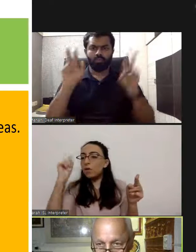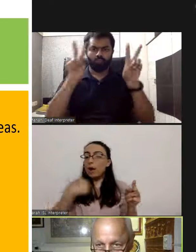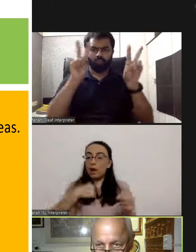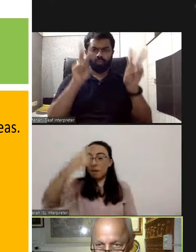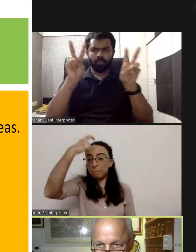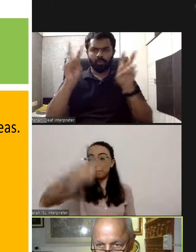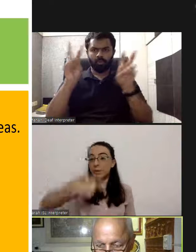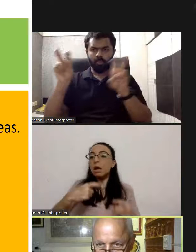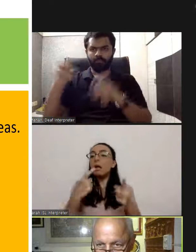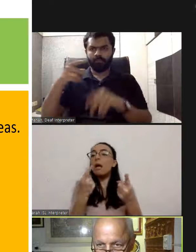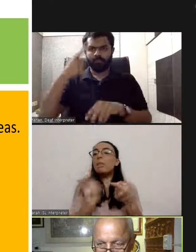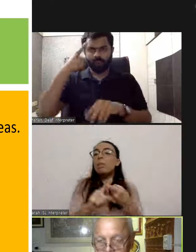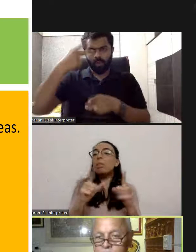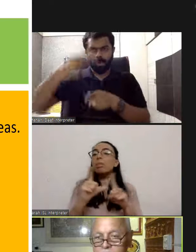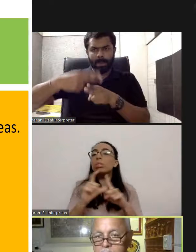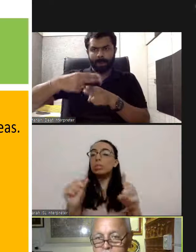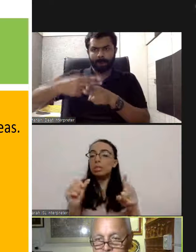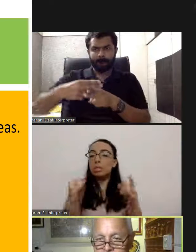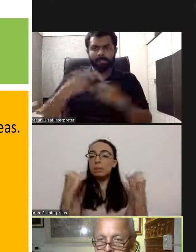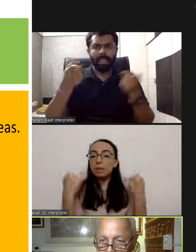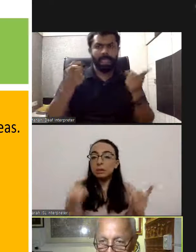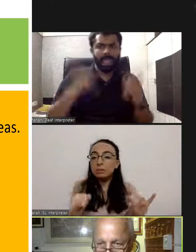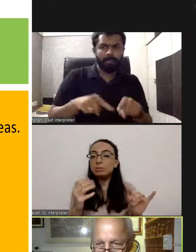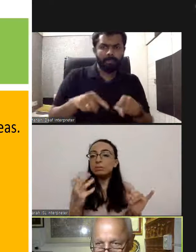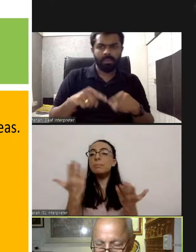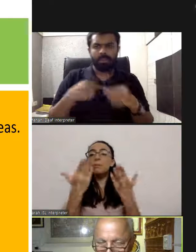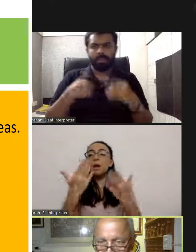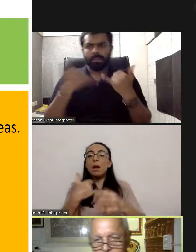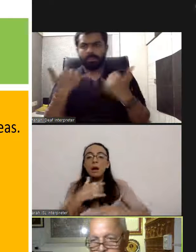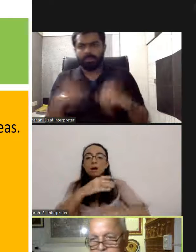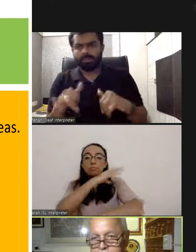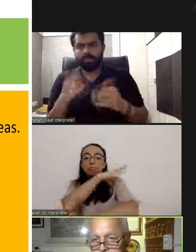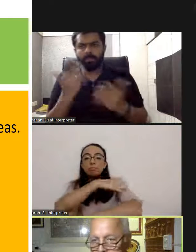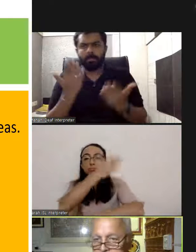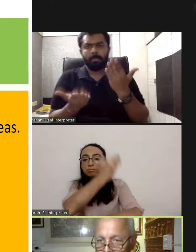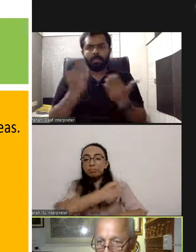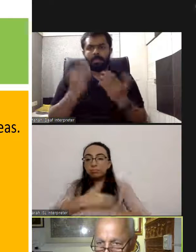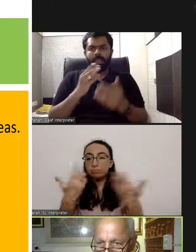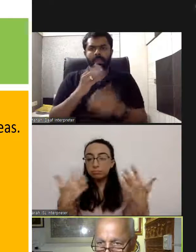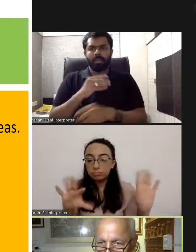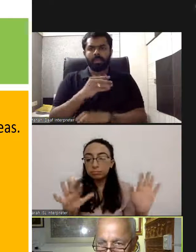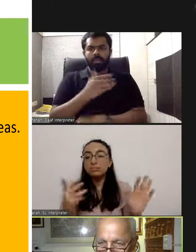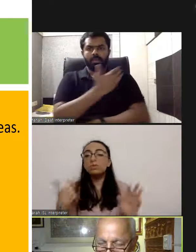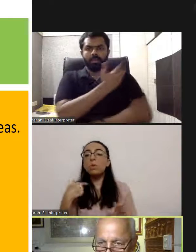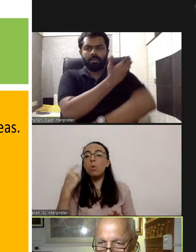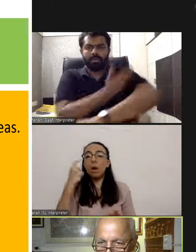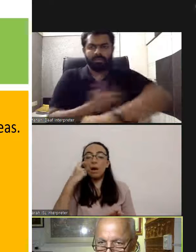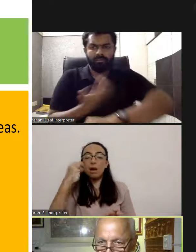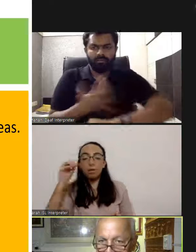based. Somebody loses a limb, somebody loses an eye.